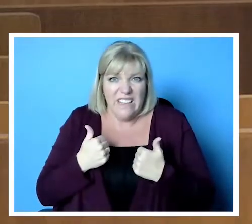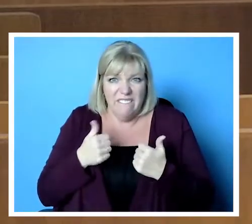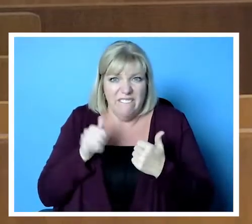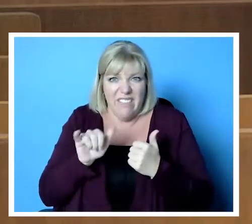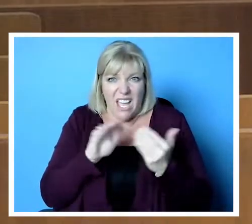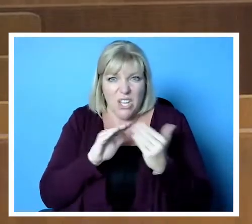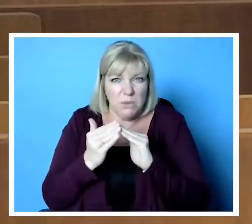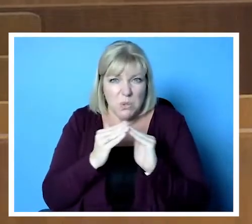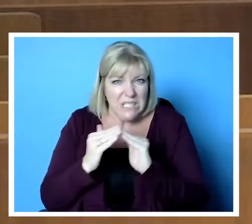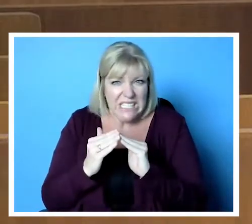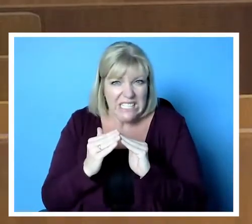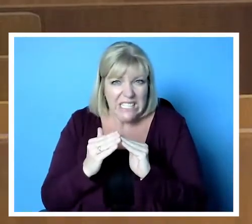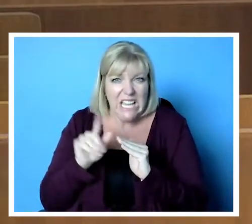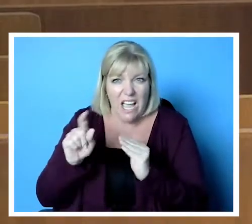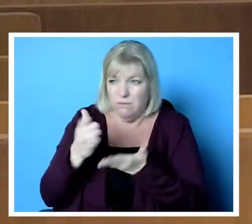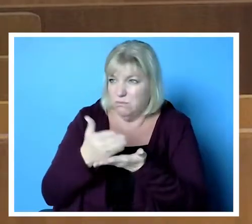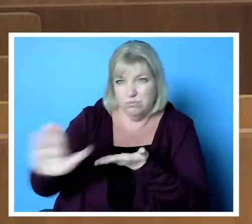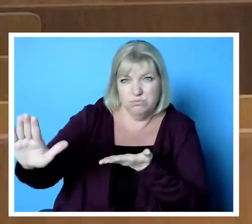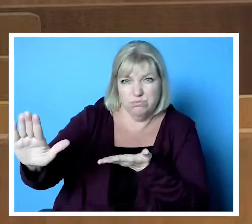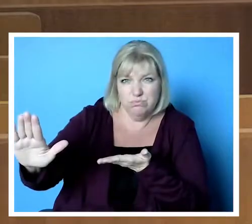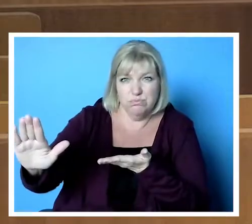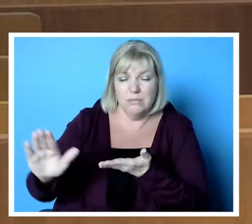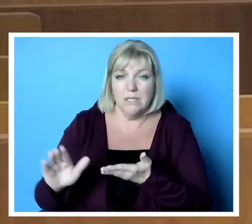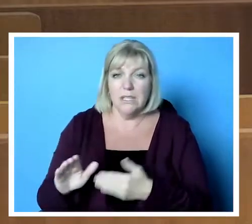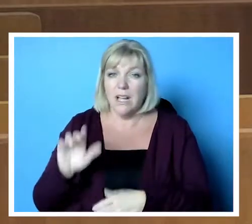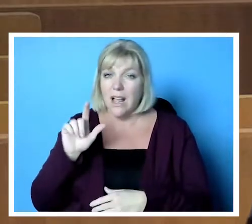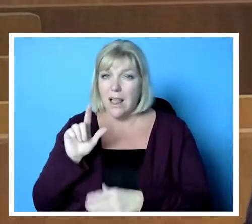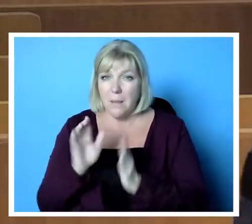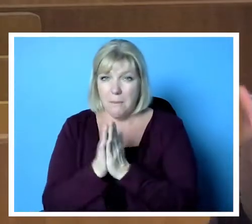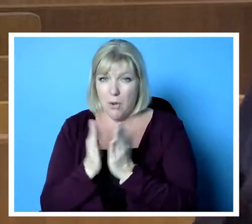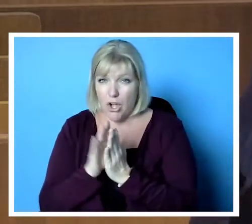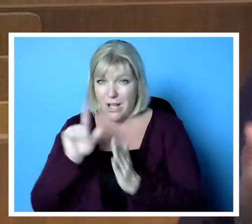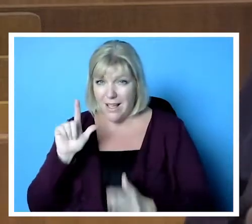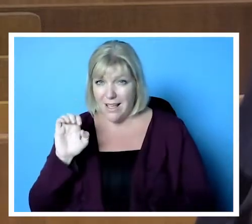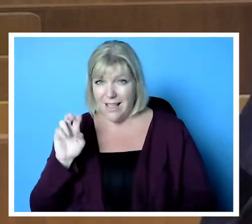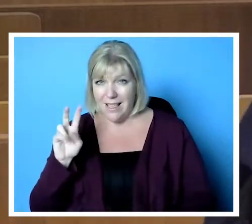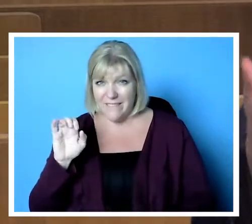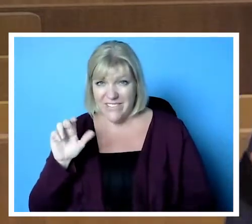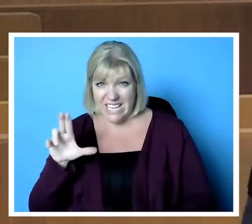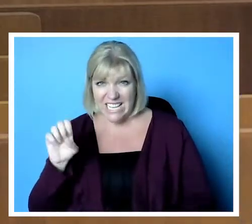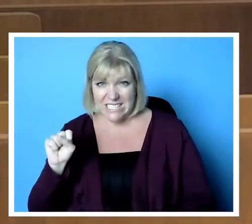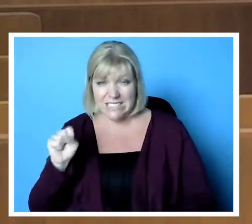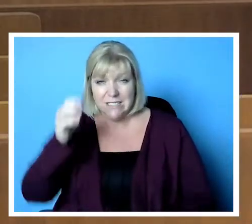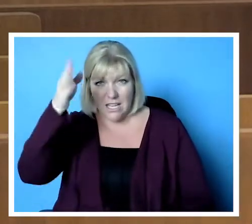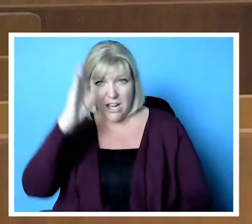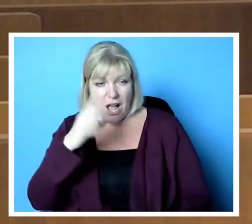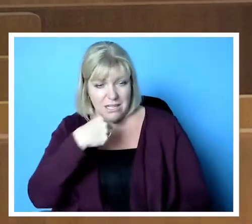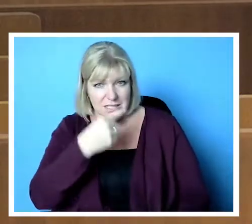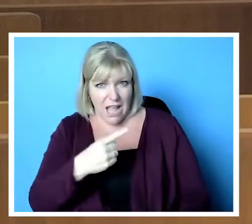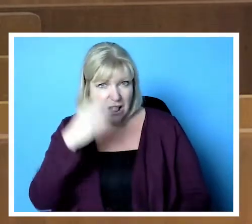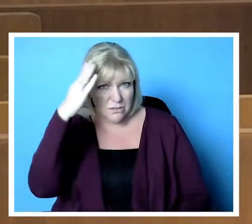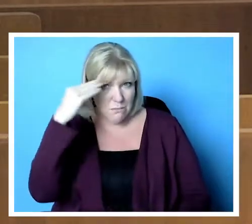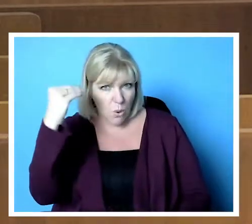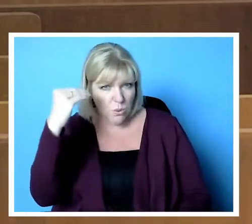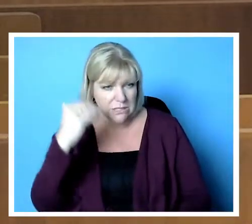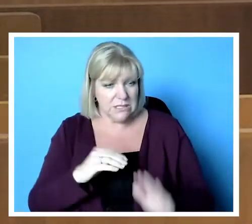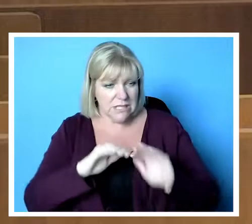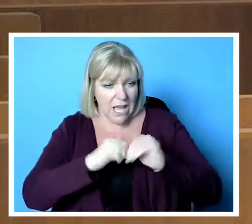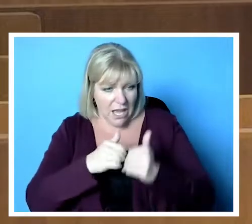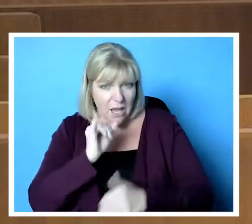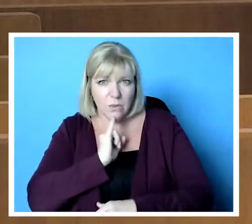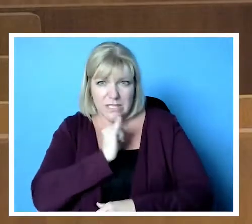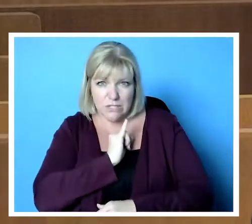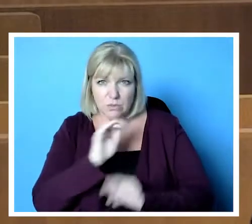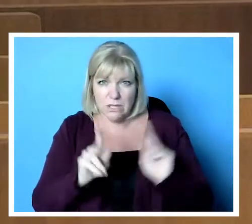There's actually a whole section in the book of Leviticus where God instructs Moses on how the Israelite community was supposed to